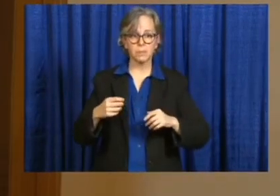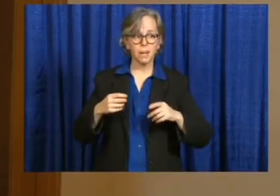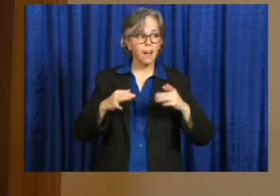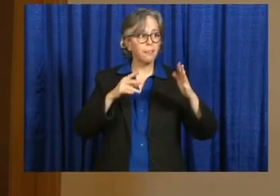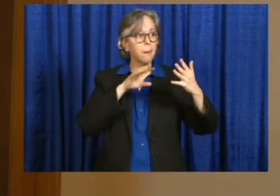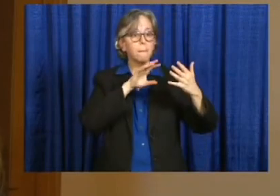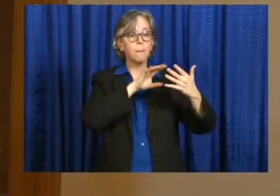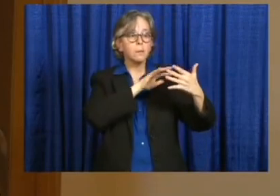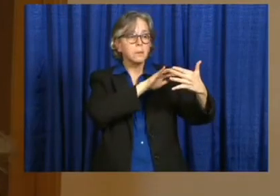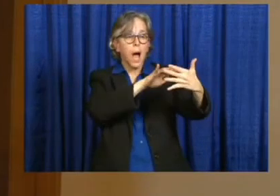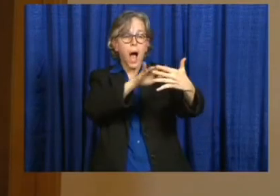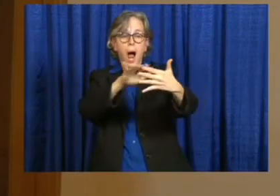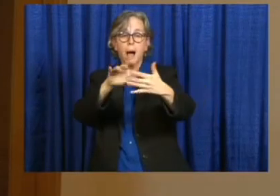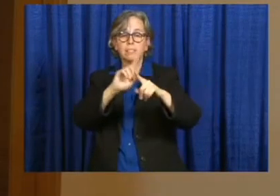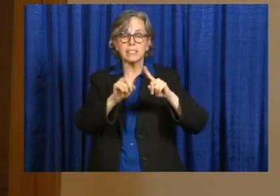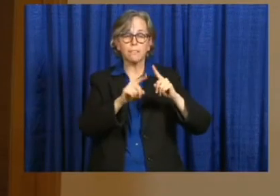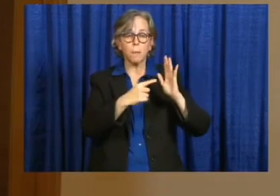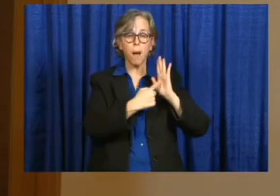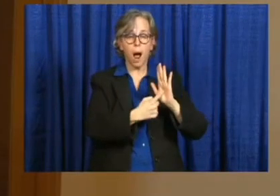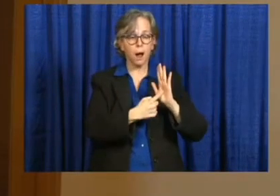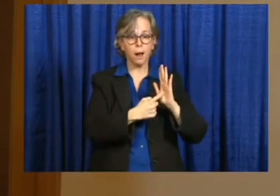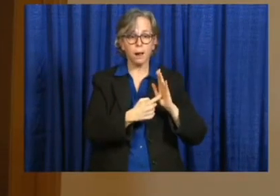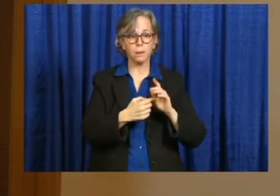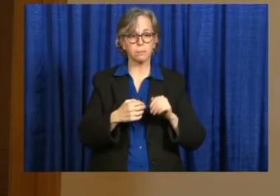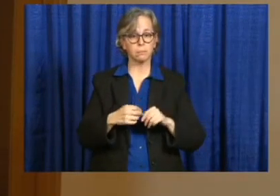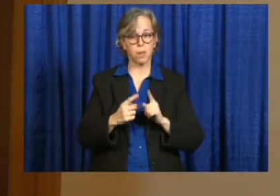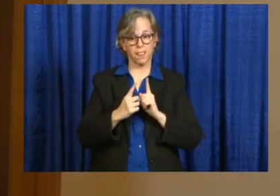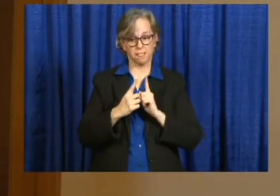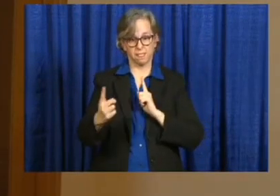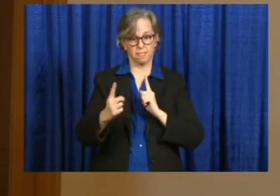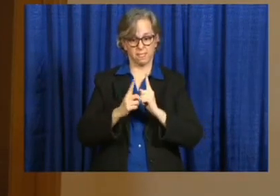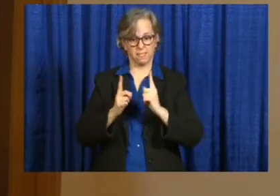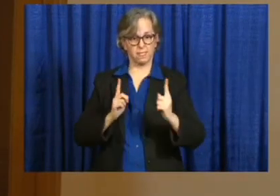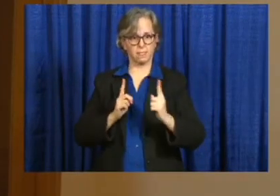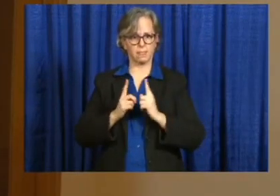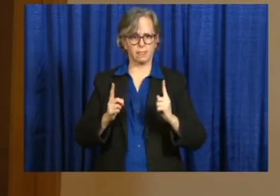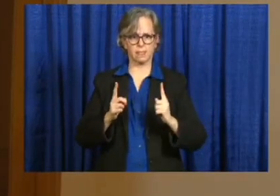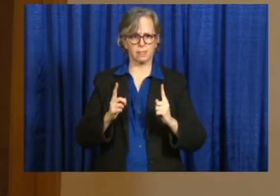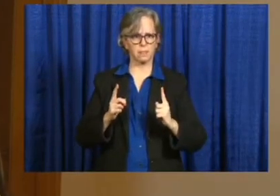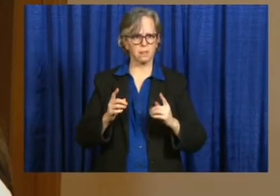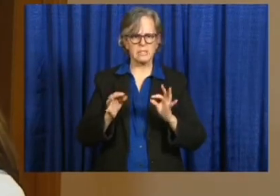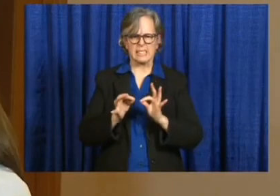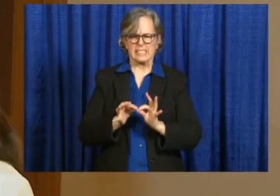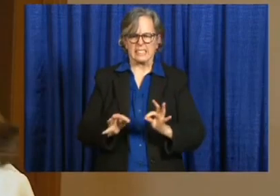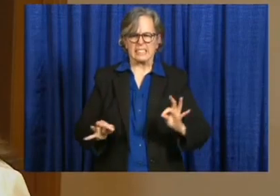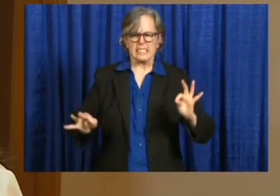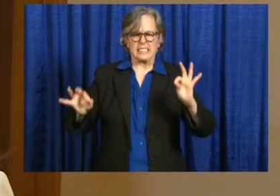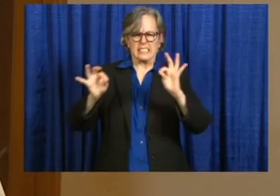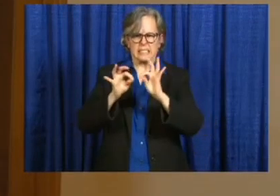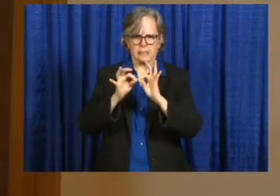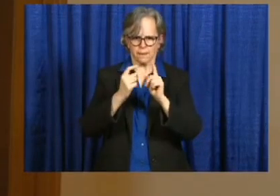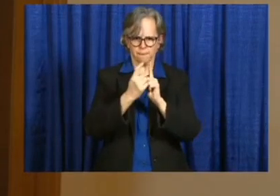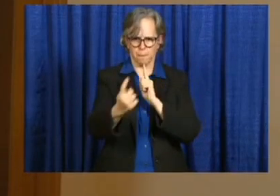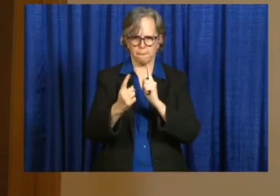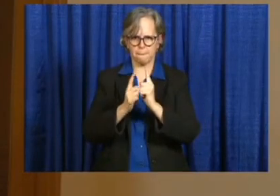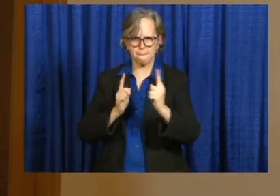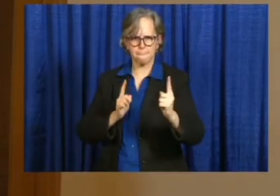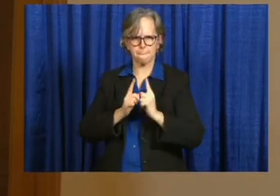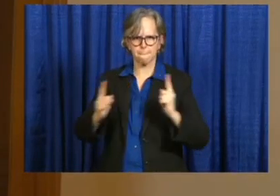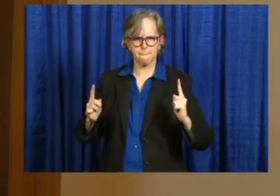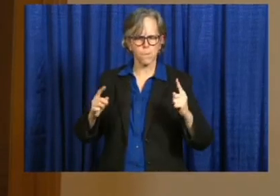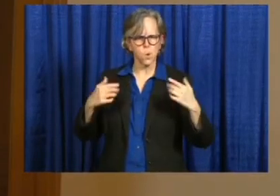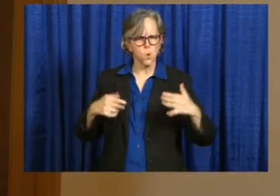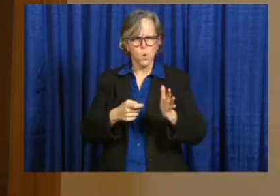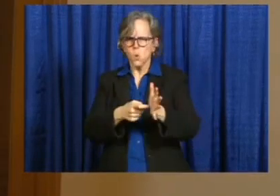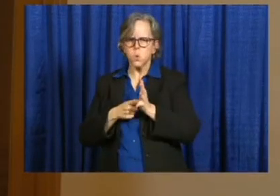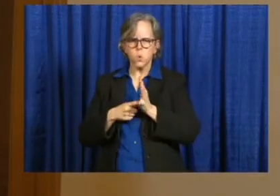that this social distancing in its strictest form is essential. And this is our a little slide that we'll have on our website